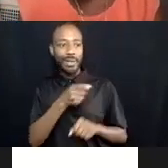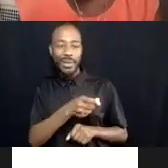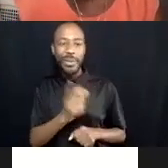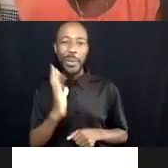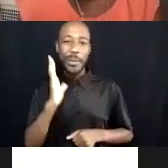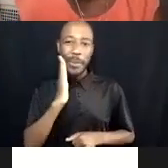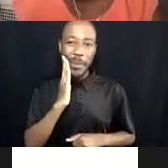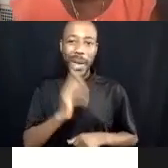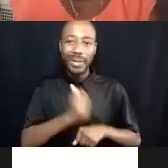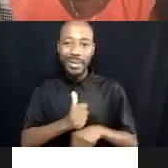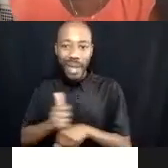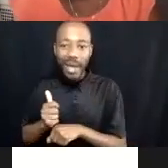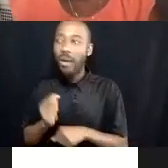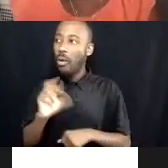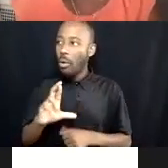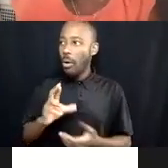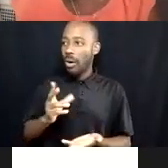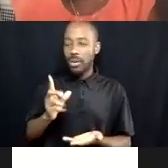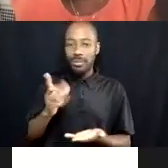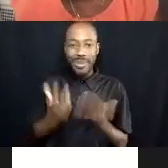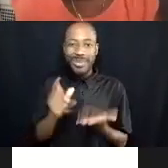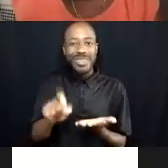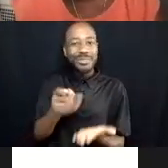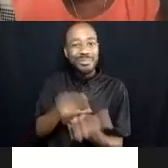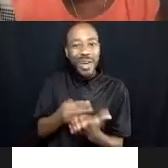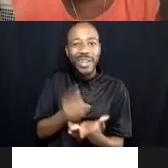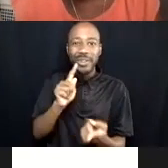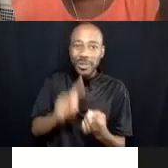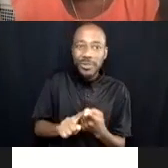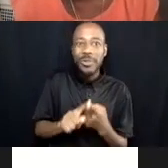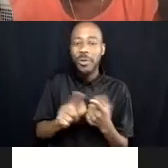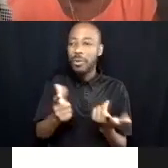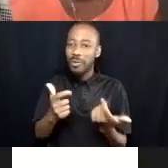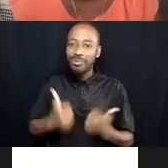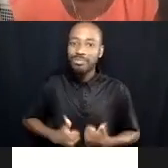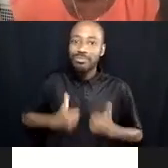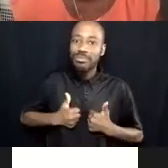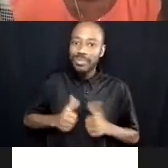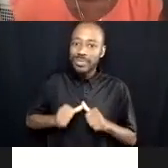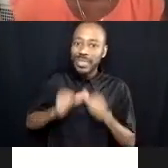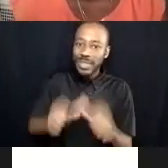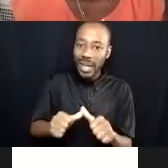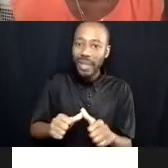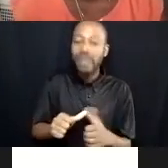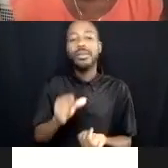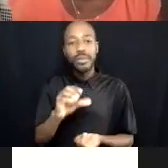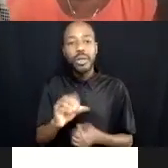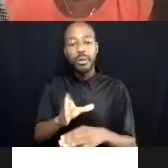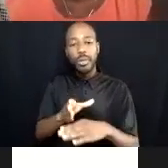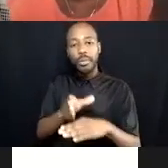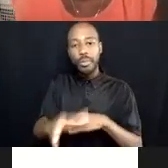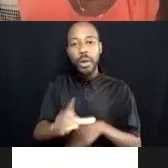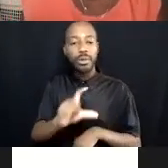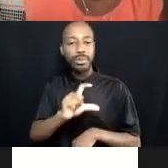just want funds to be able to get back on their feet. And so we do the fundraising for that kind of post-release support. One of the things